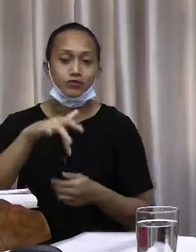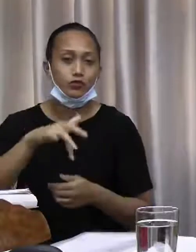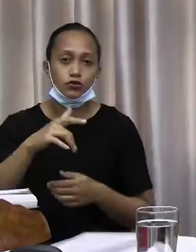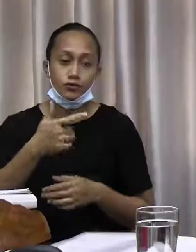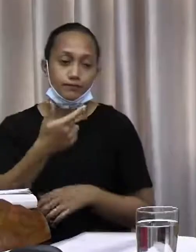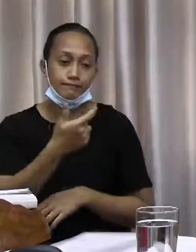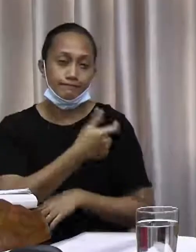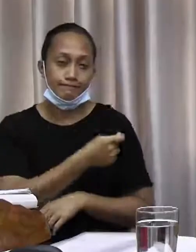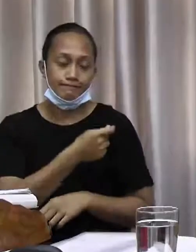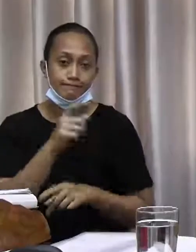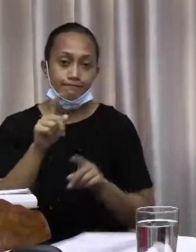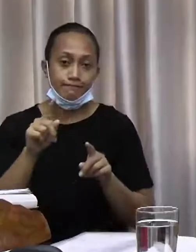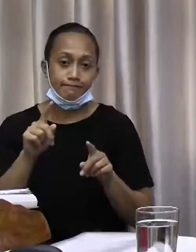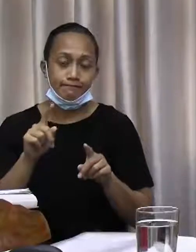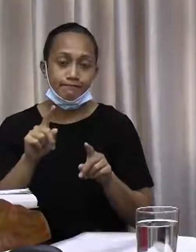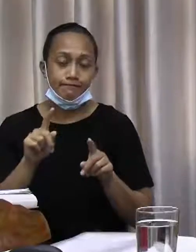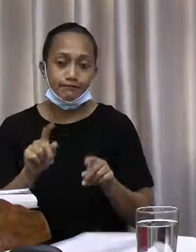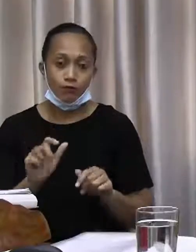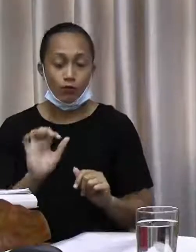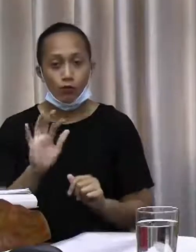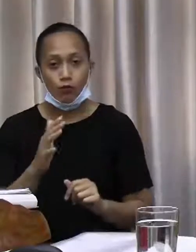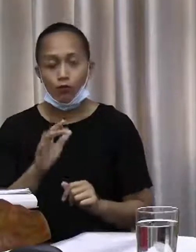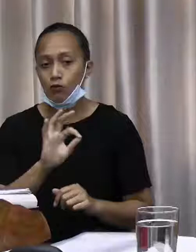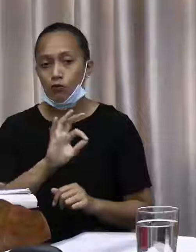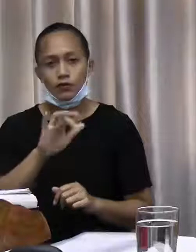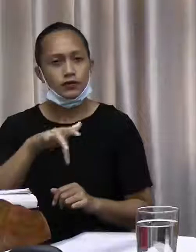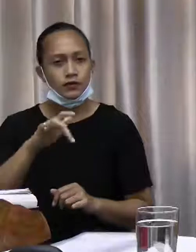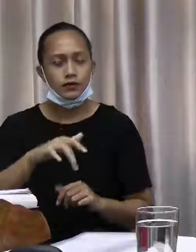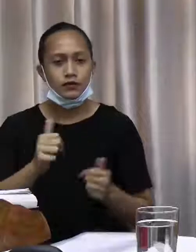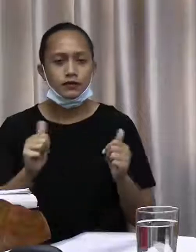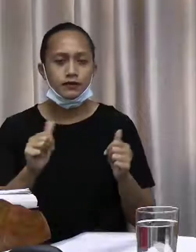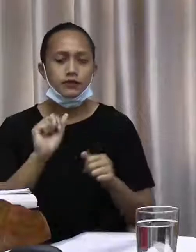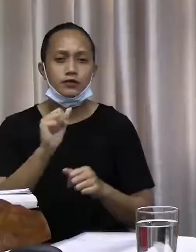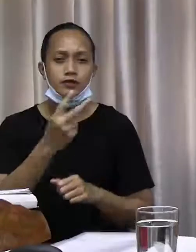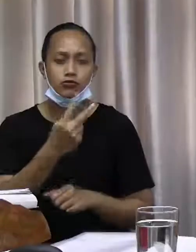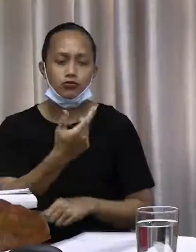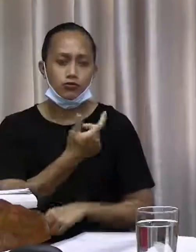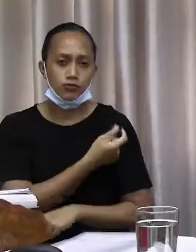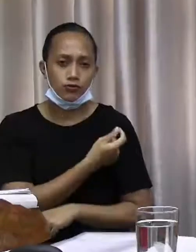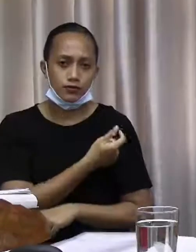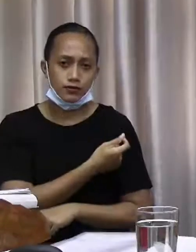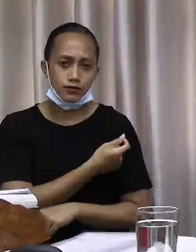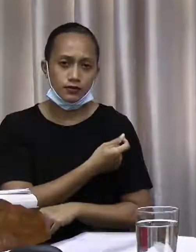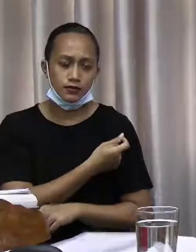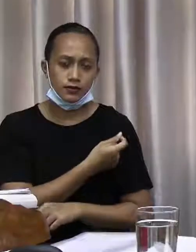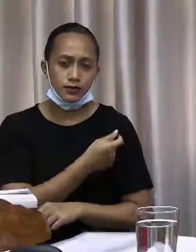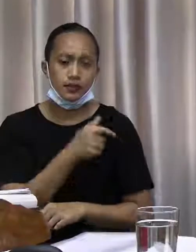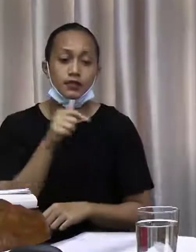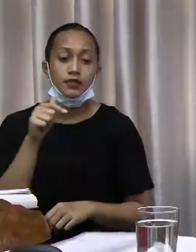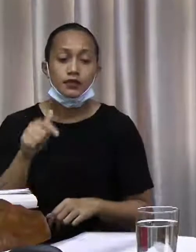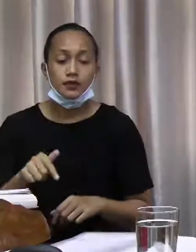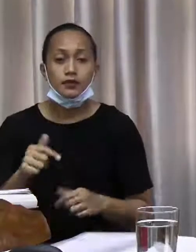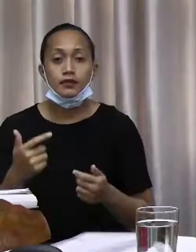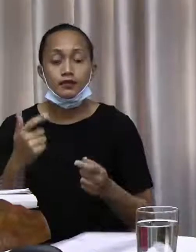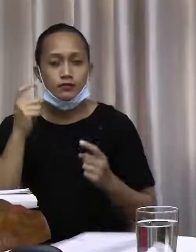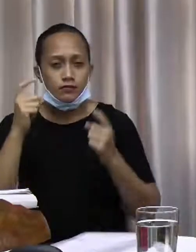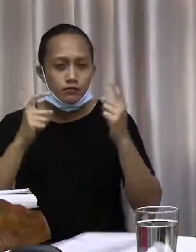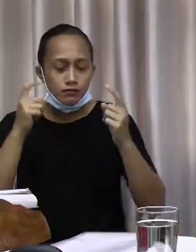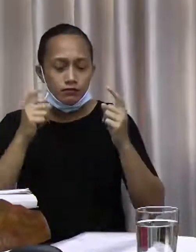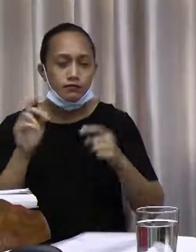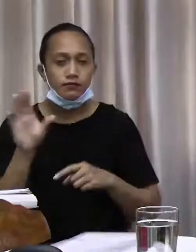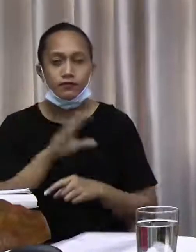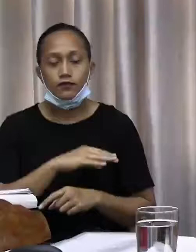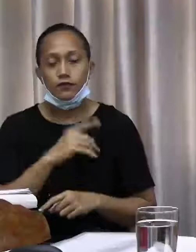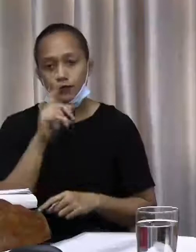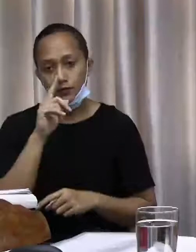their vaccination or have not completed their two doses. This is a concern for all of